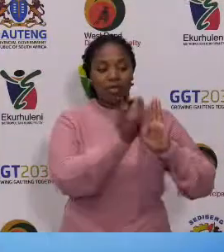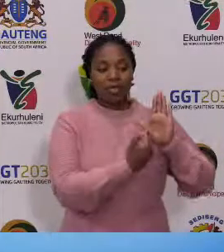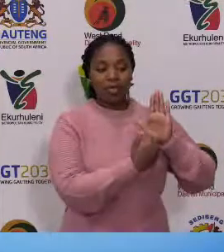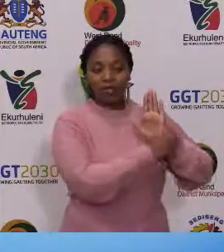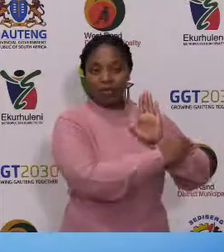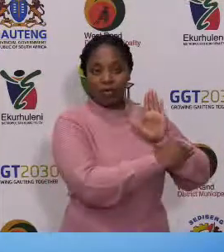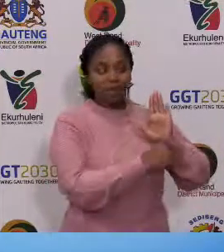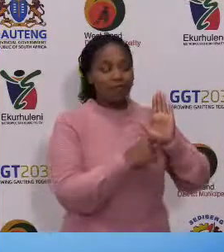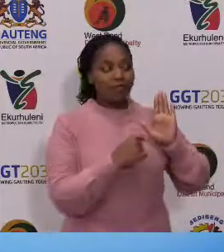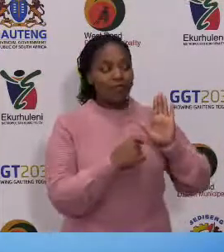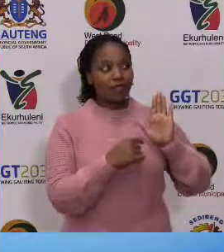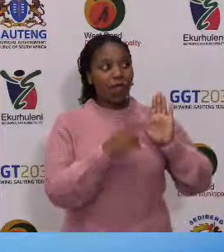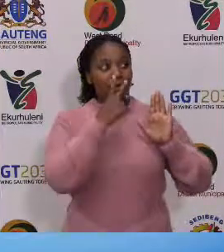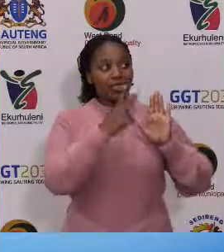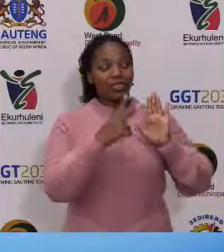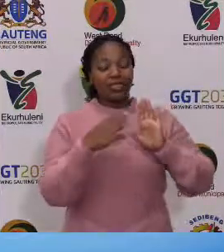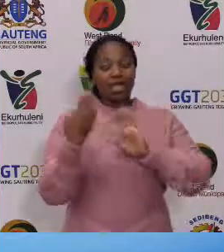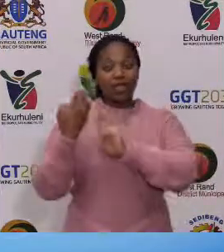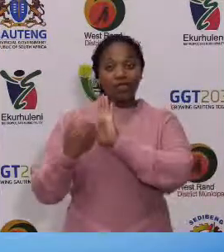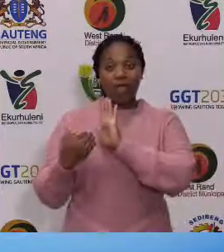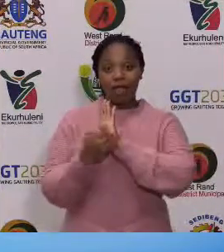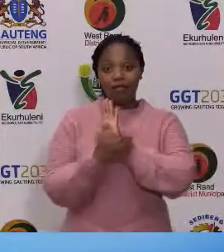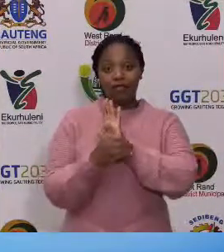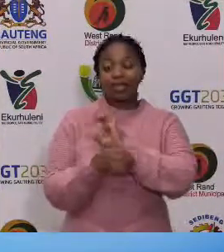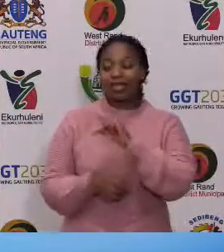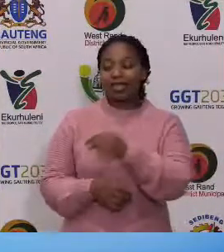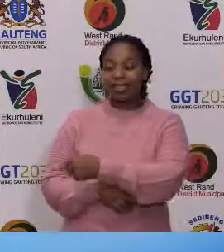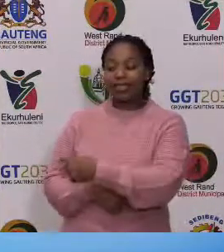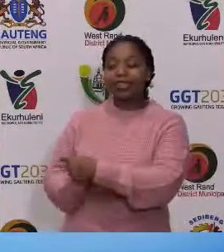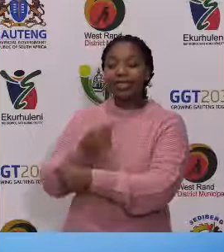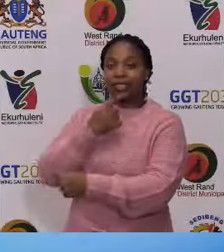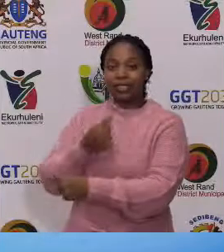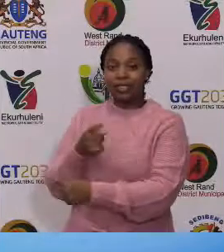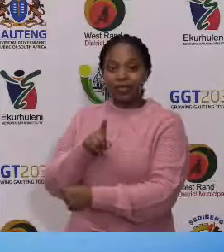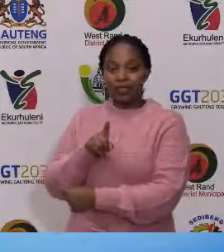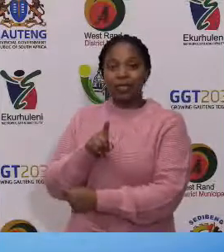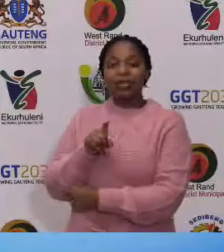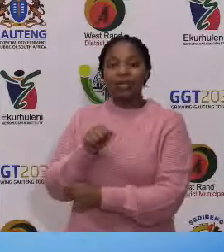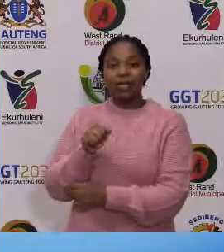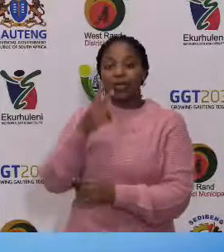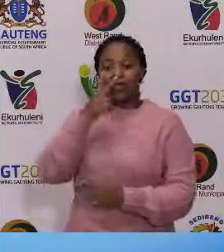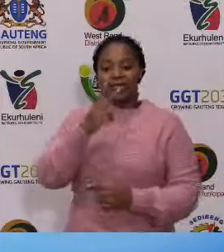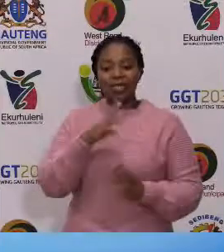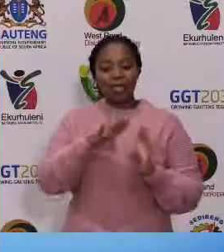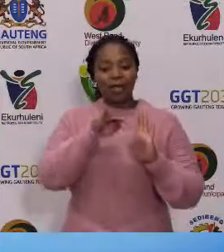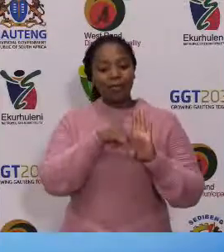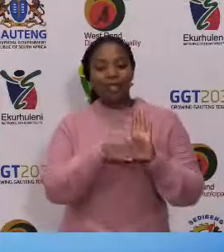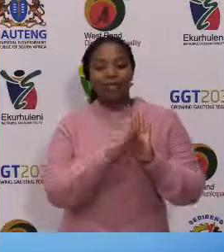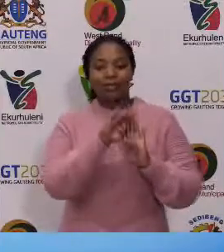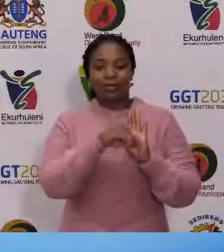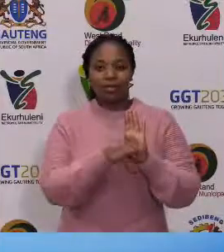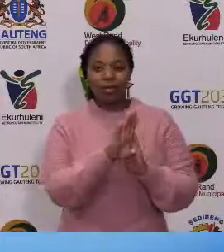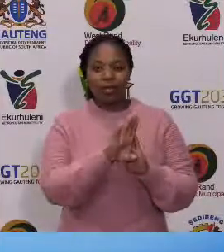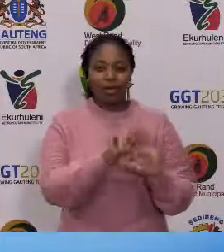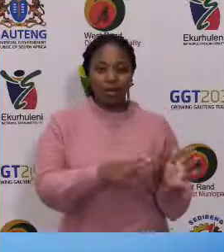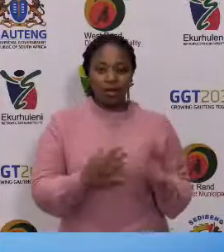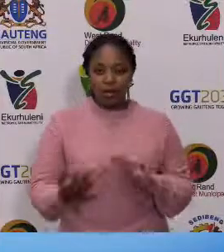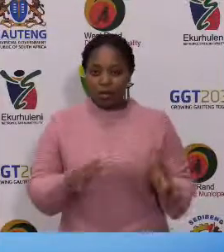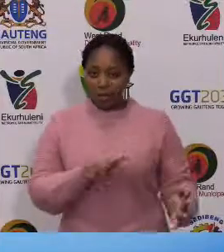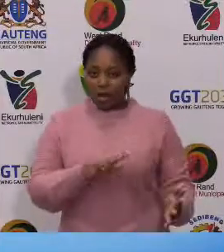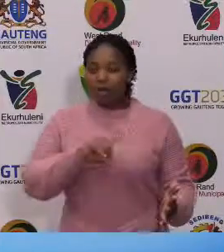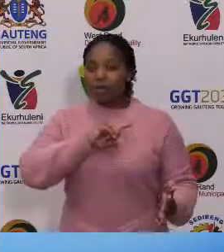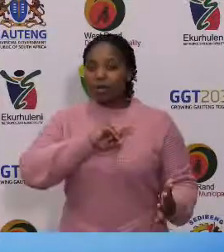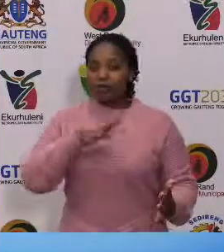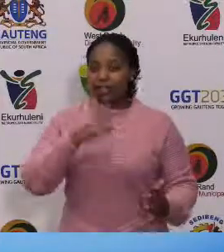there, what we did is, one of the things we like to look at in the data is patterns. So we've been monitoring patterns on the